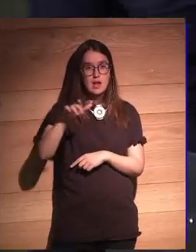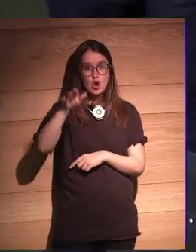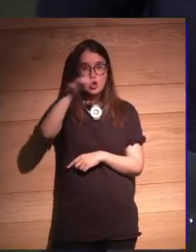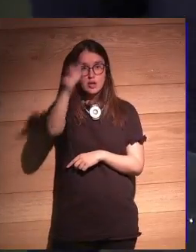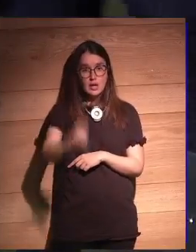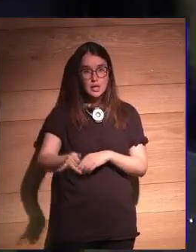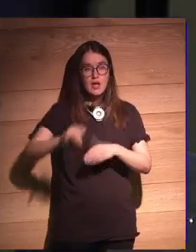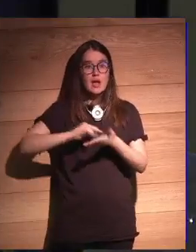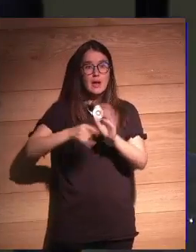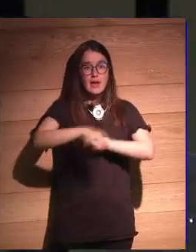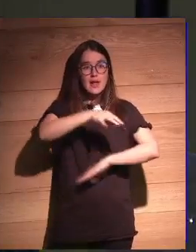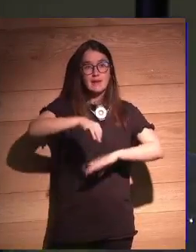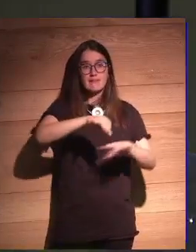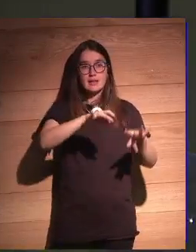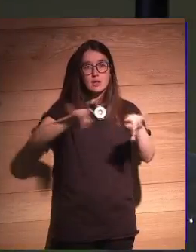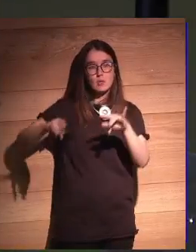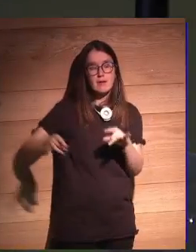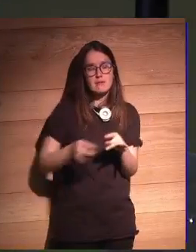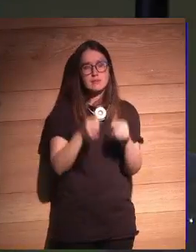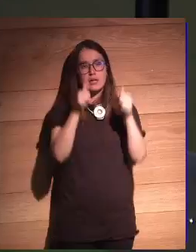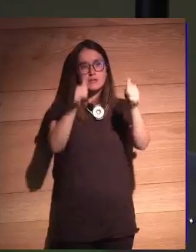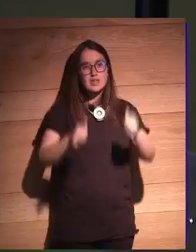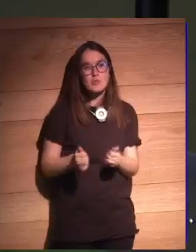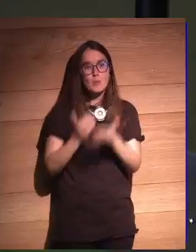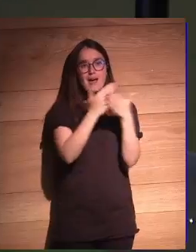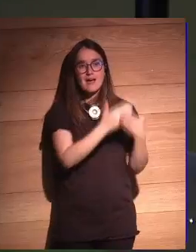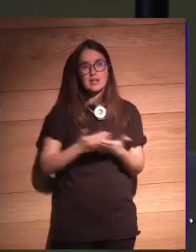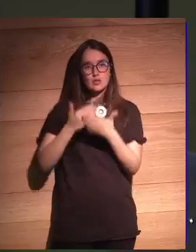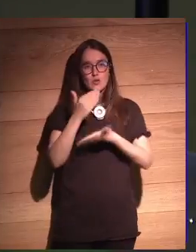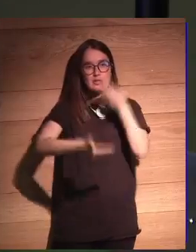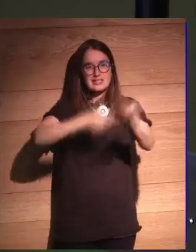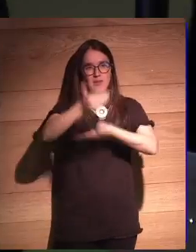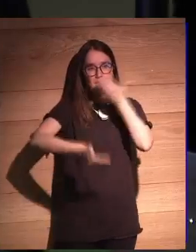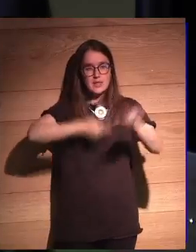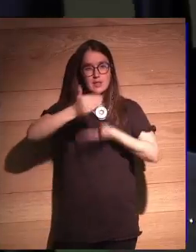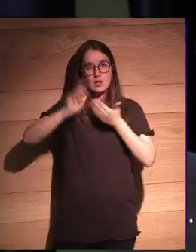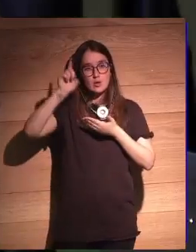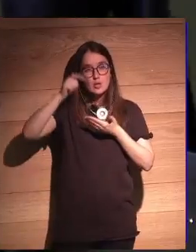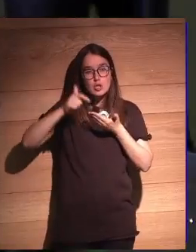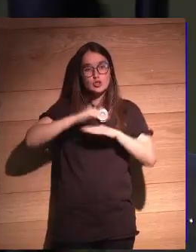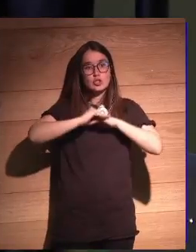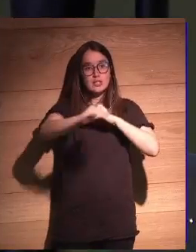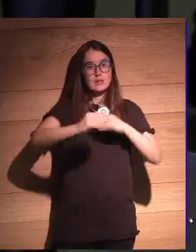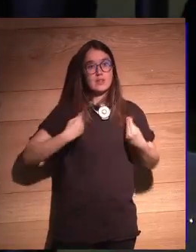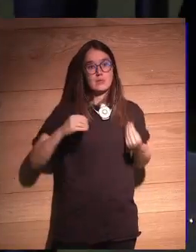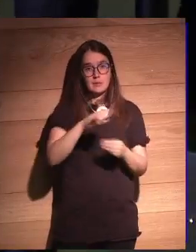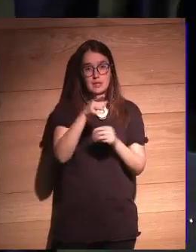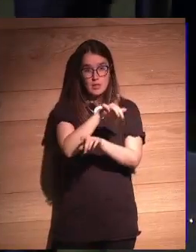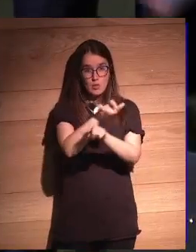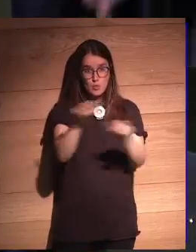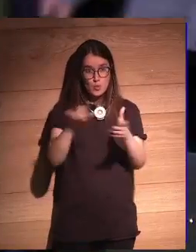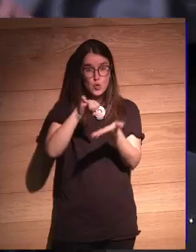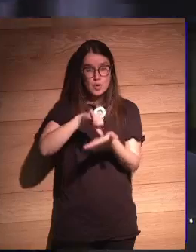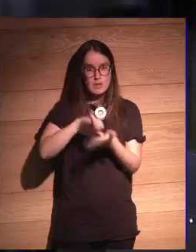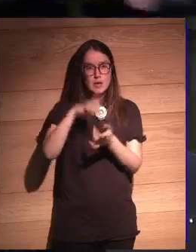have with us Raquel Rodriguez, who is an urban planner and architect. She is professor